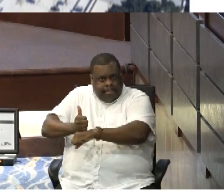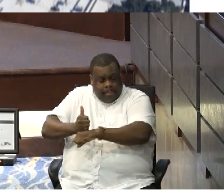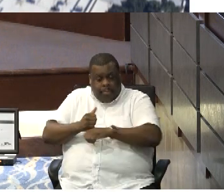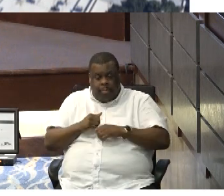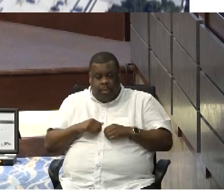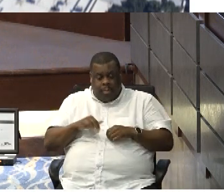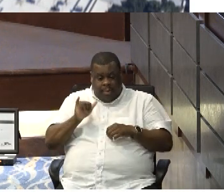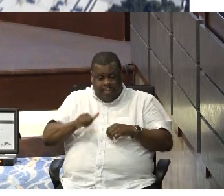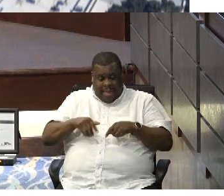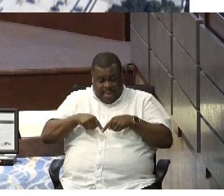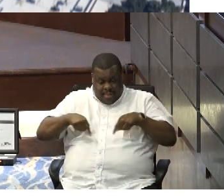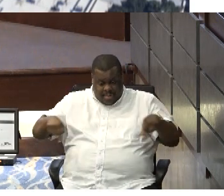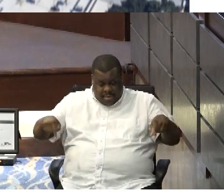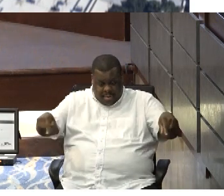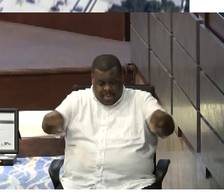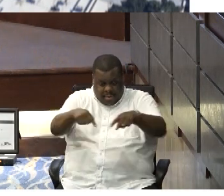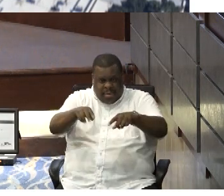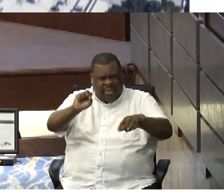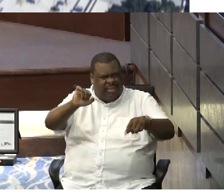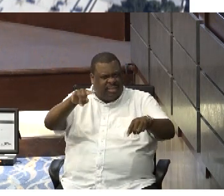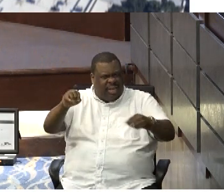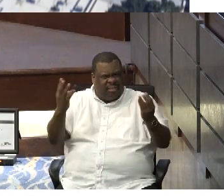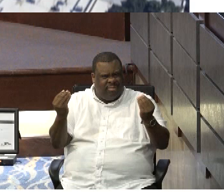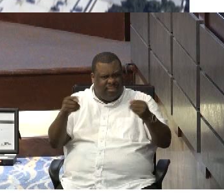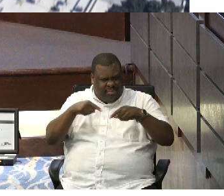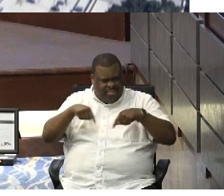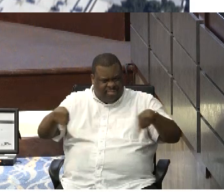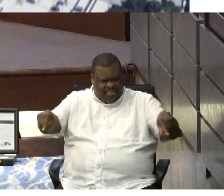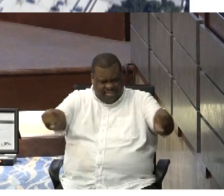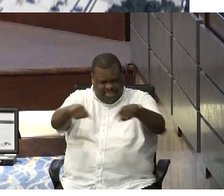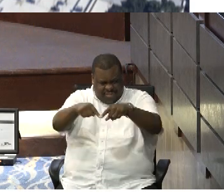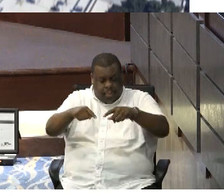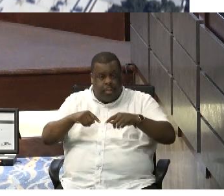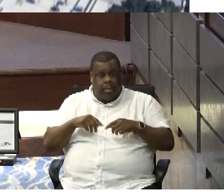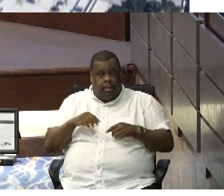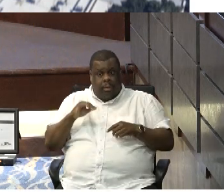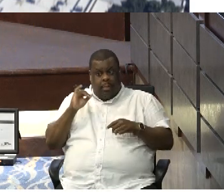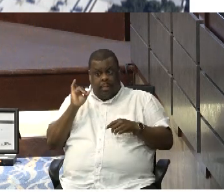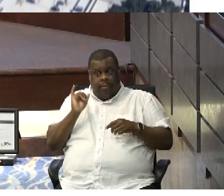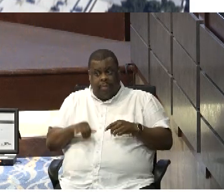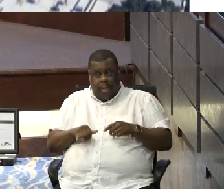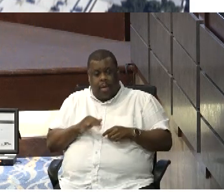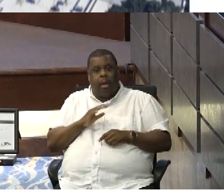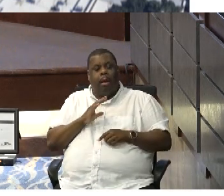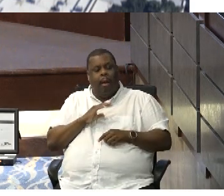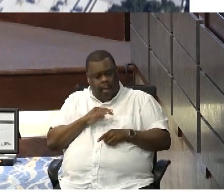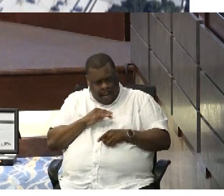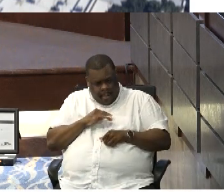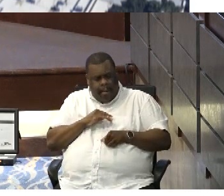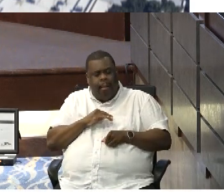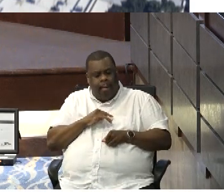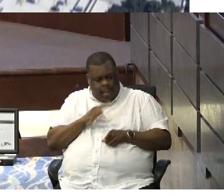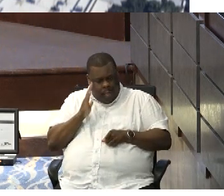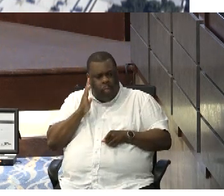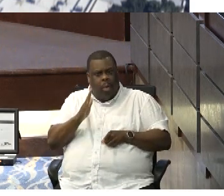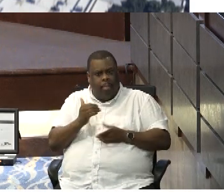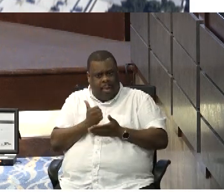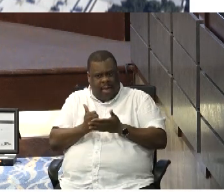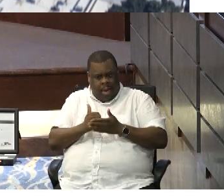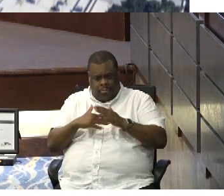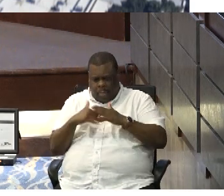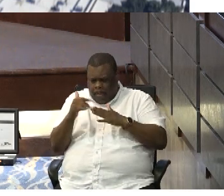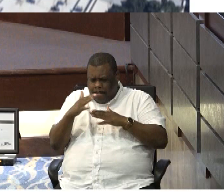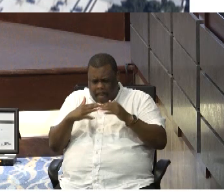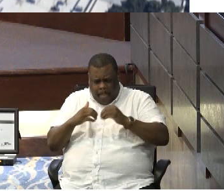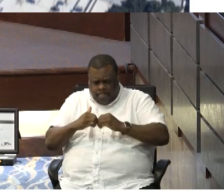site in itself creates an absolutely standout opportunity for the performing